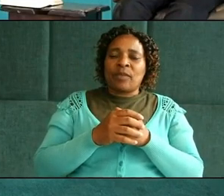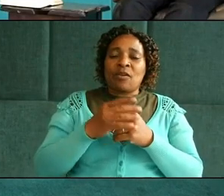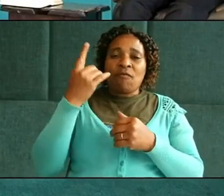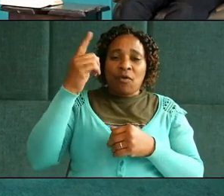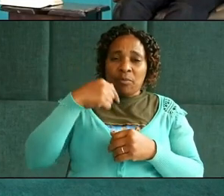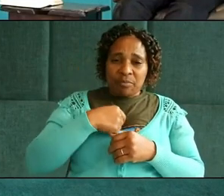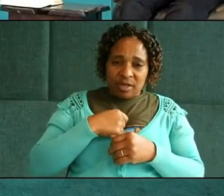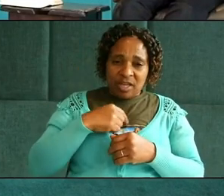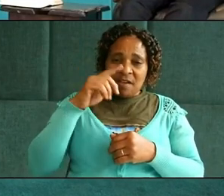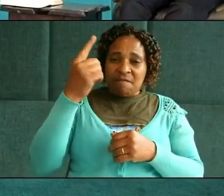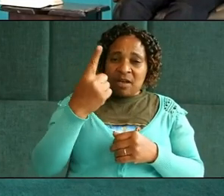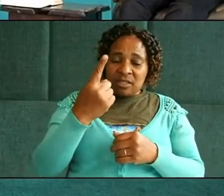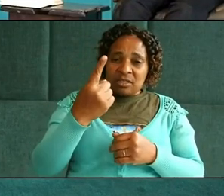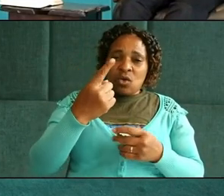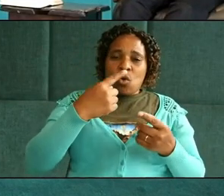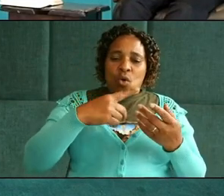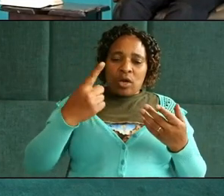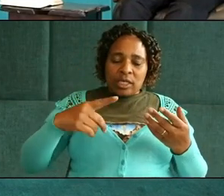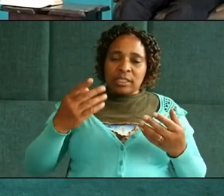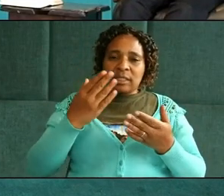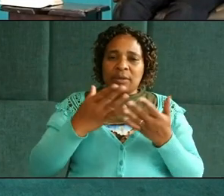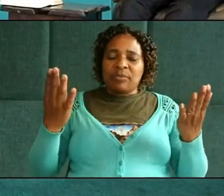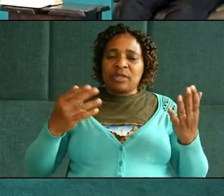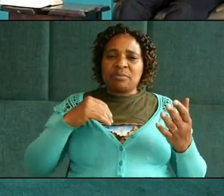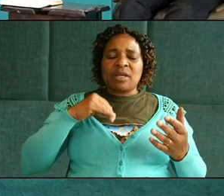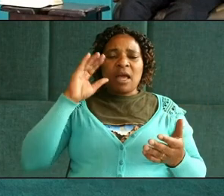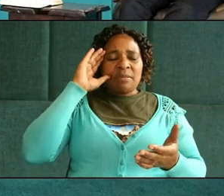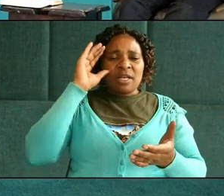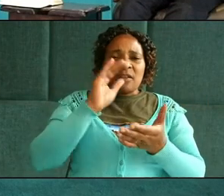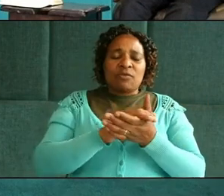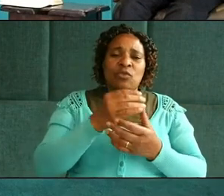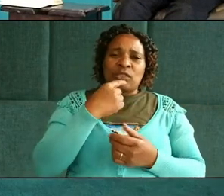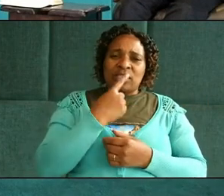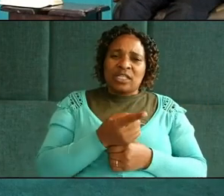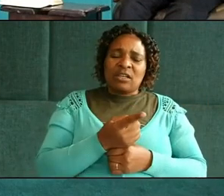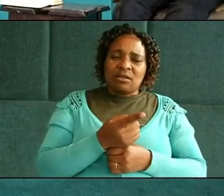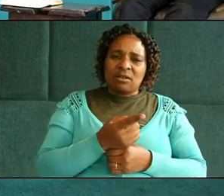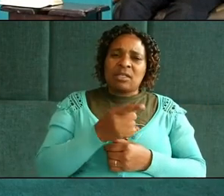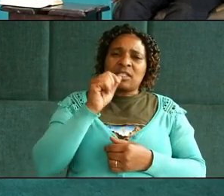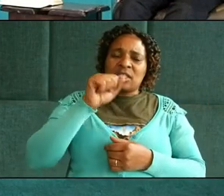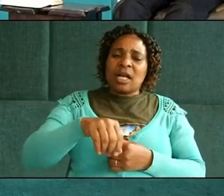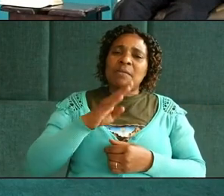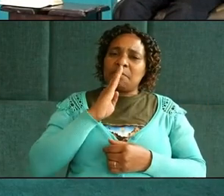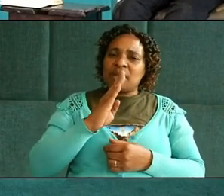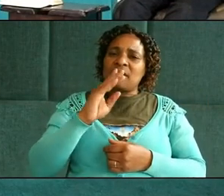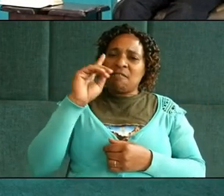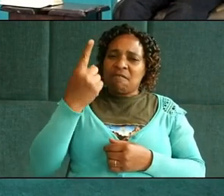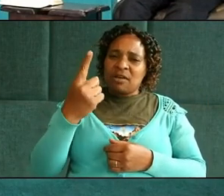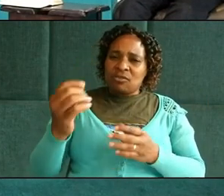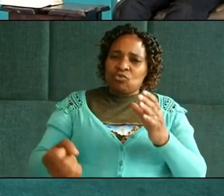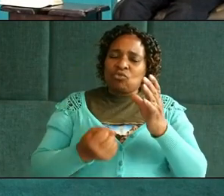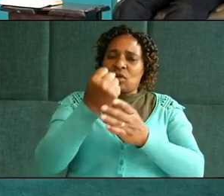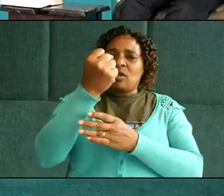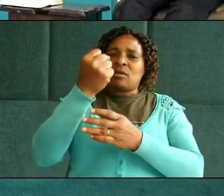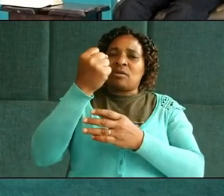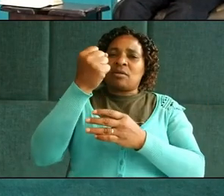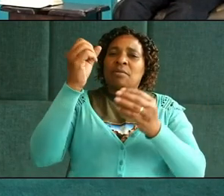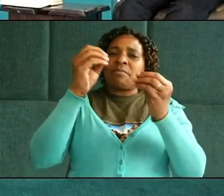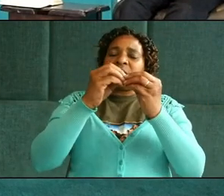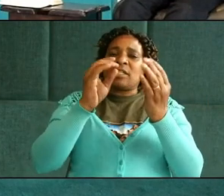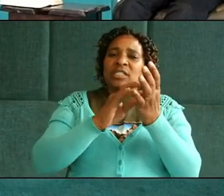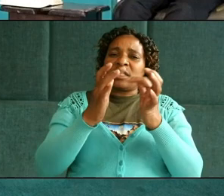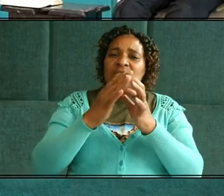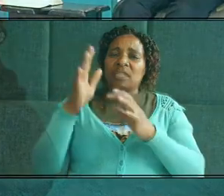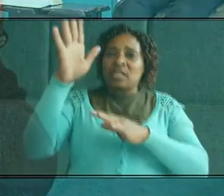For me, I'd first want to correct something you said. I believe you said we shall be the first ones to rise up to go and meet Jesus